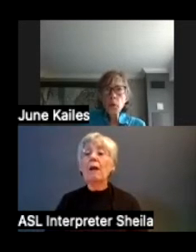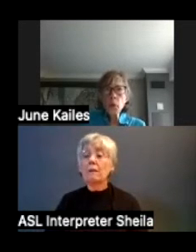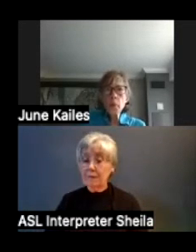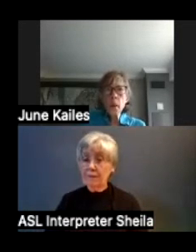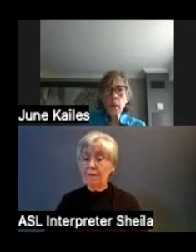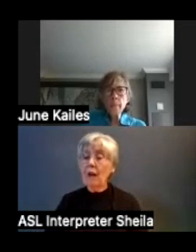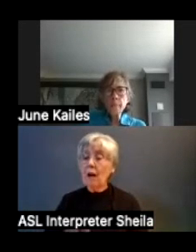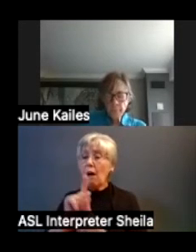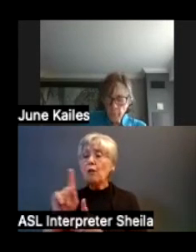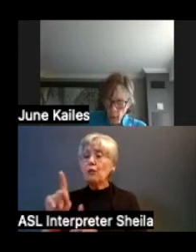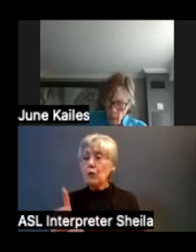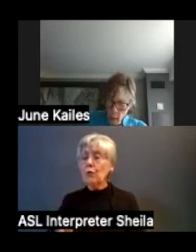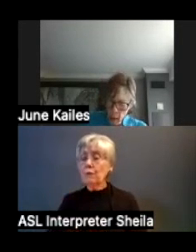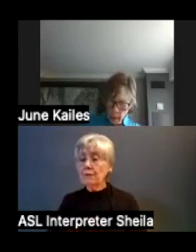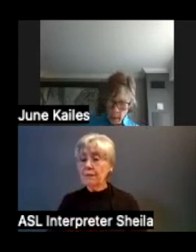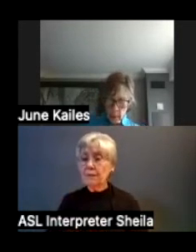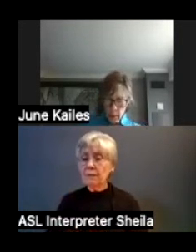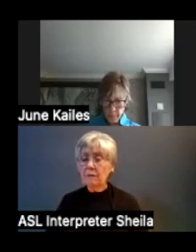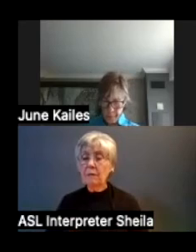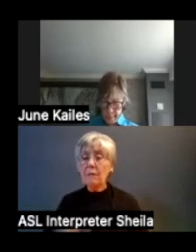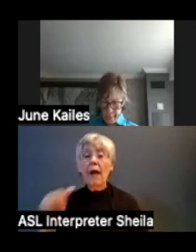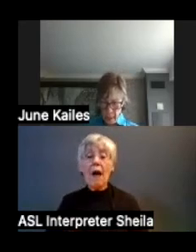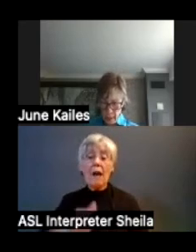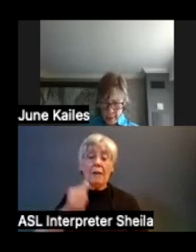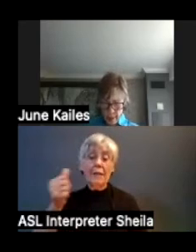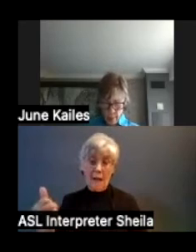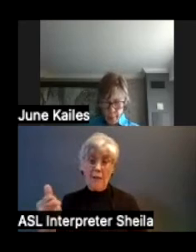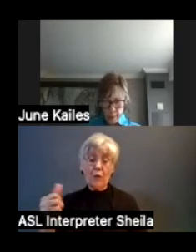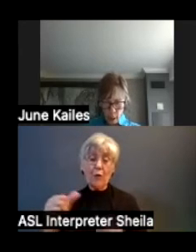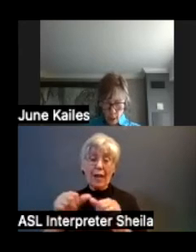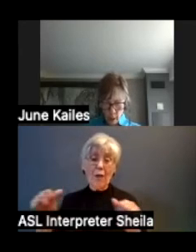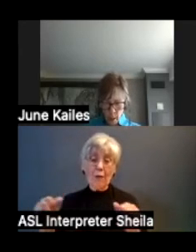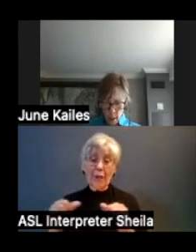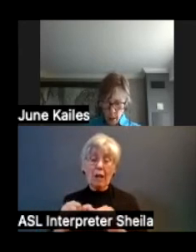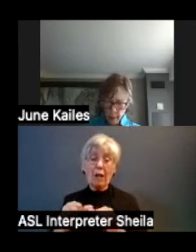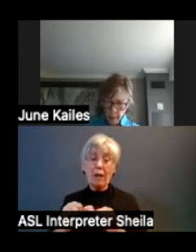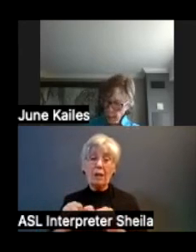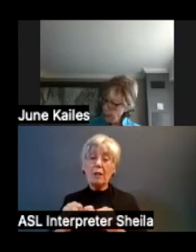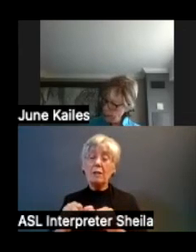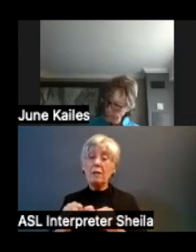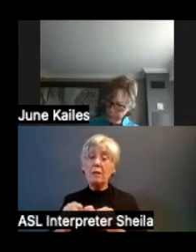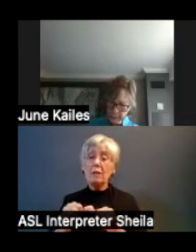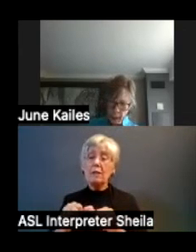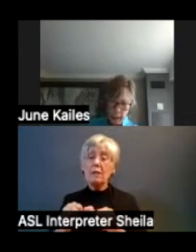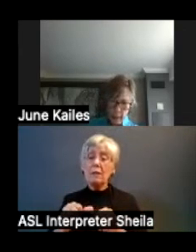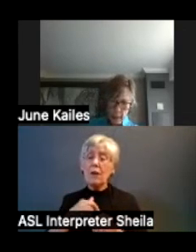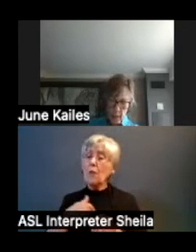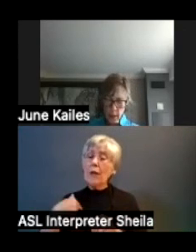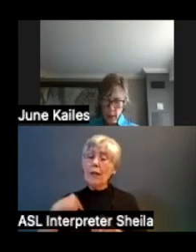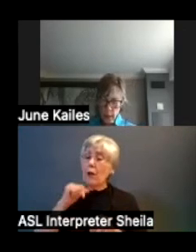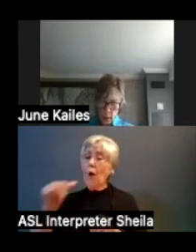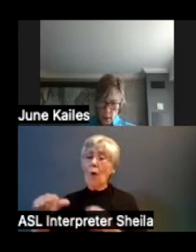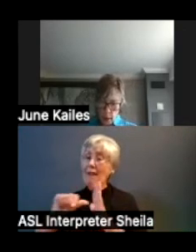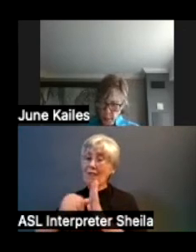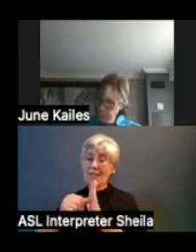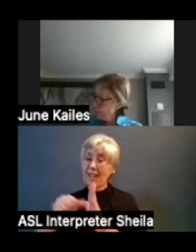So also another area that we emphasize